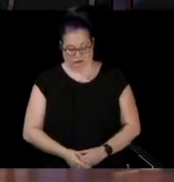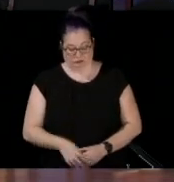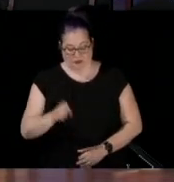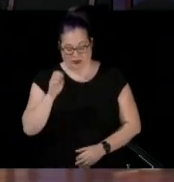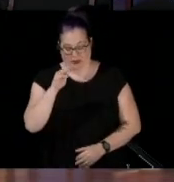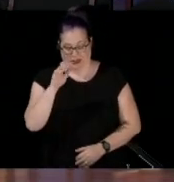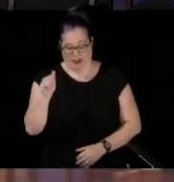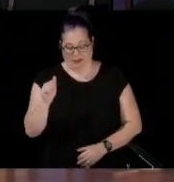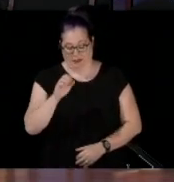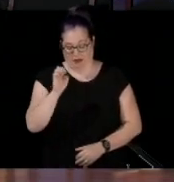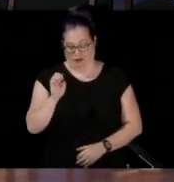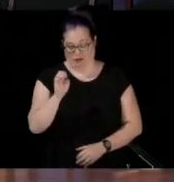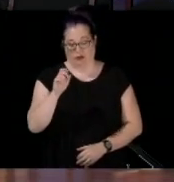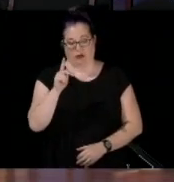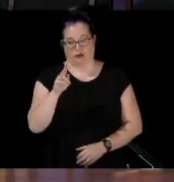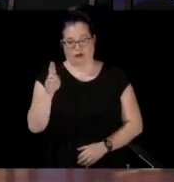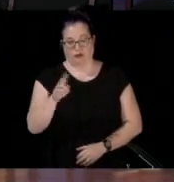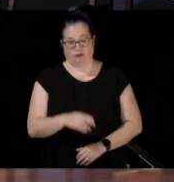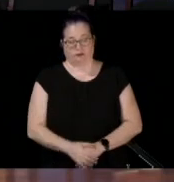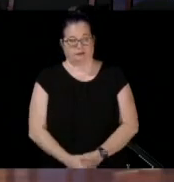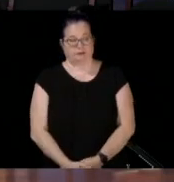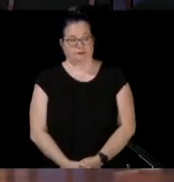Emma Una Koo.